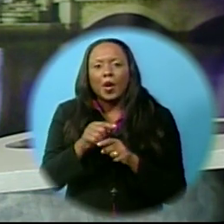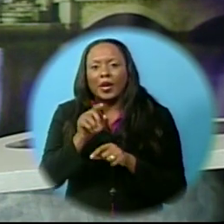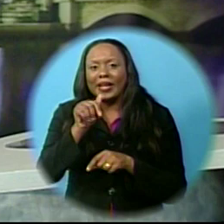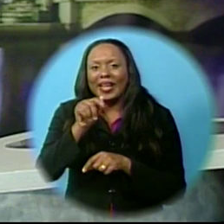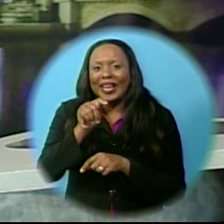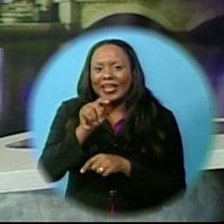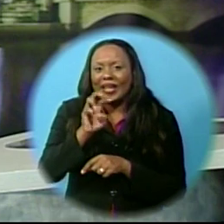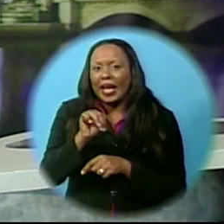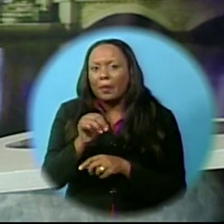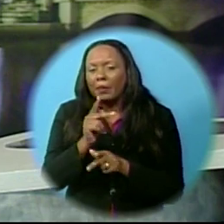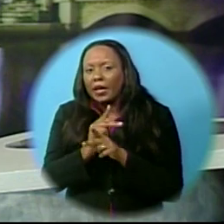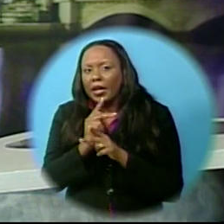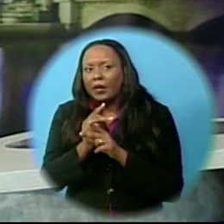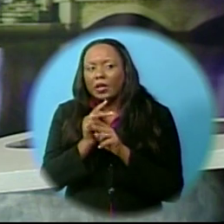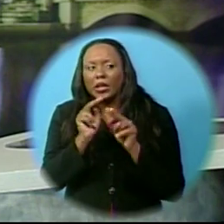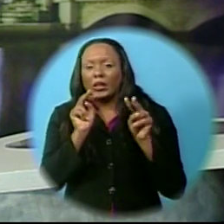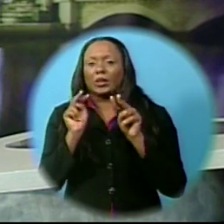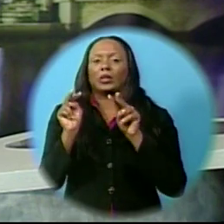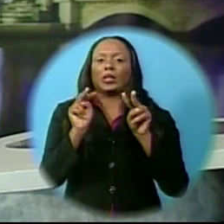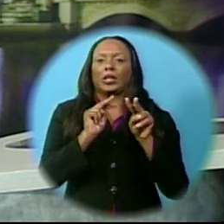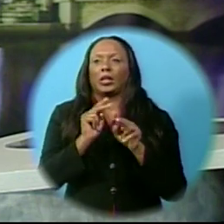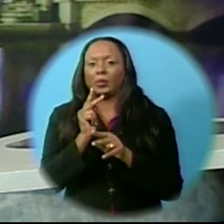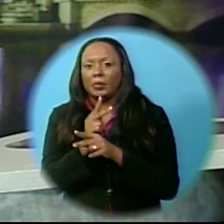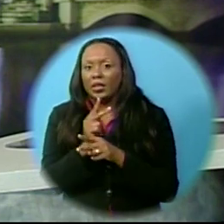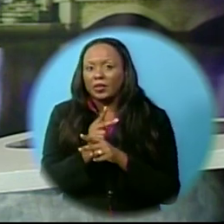conducting transactions at the ATM.